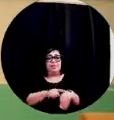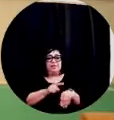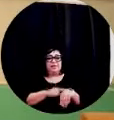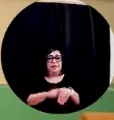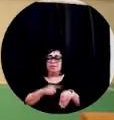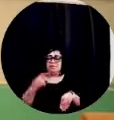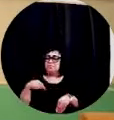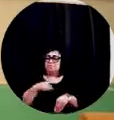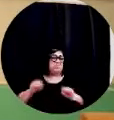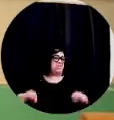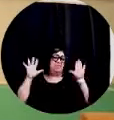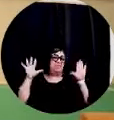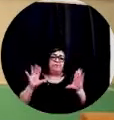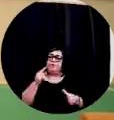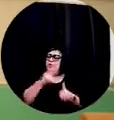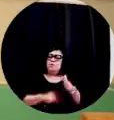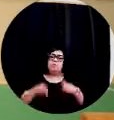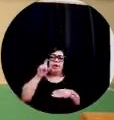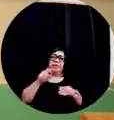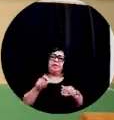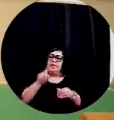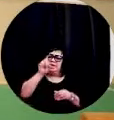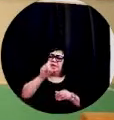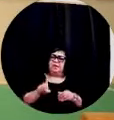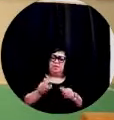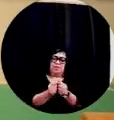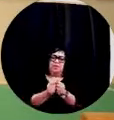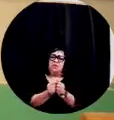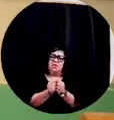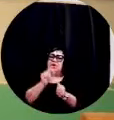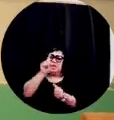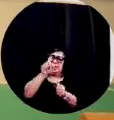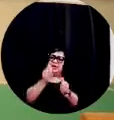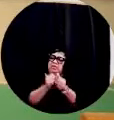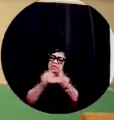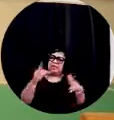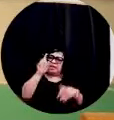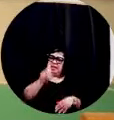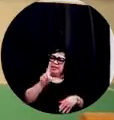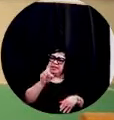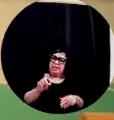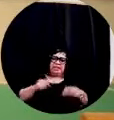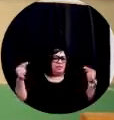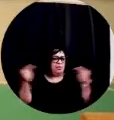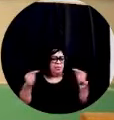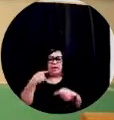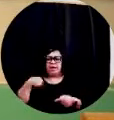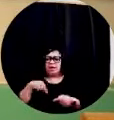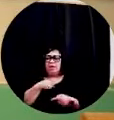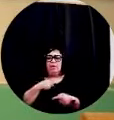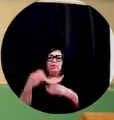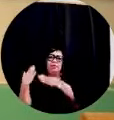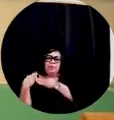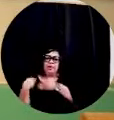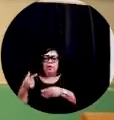pain we bear, all because we do not carry everything to God in